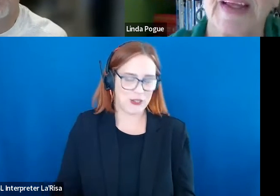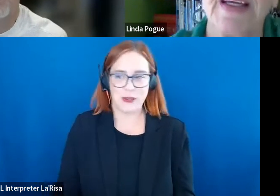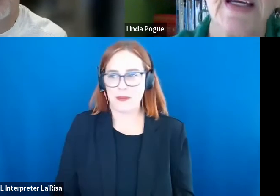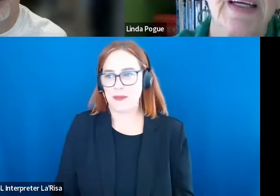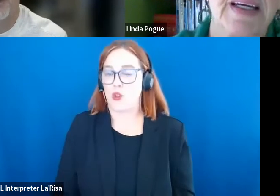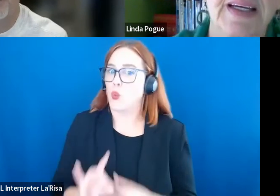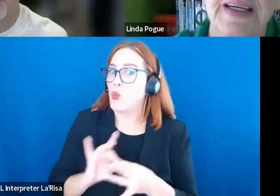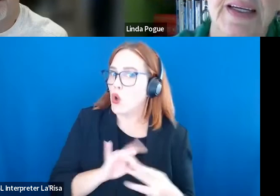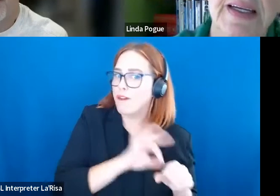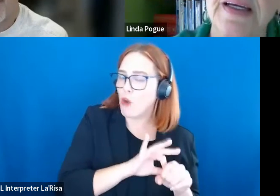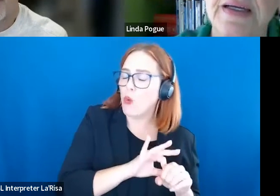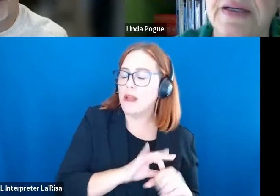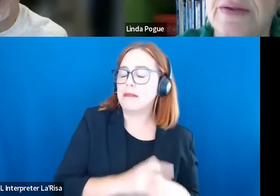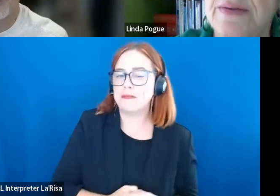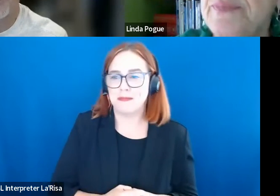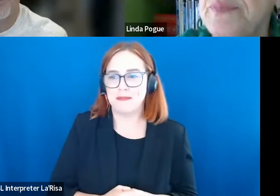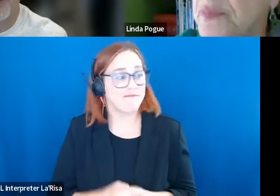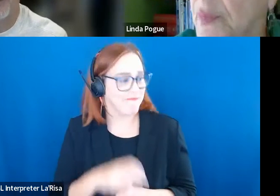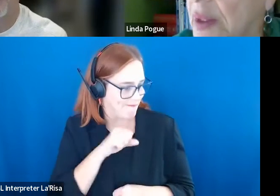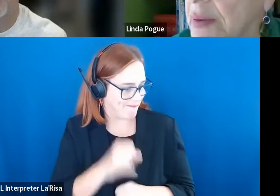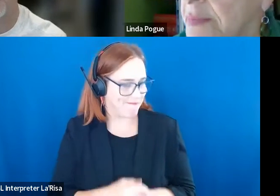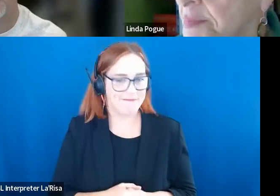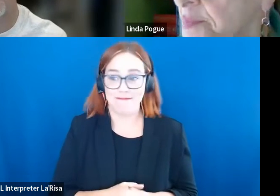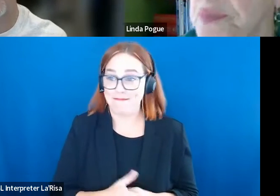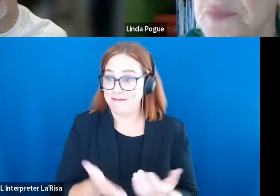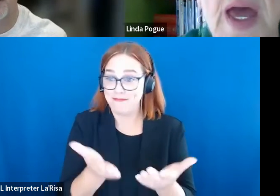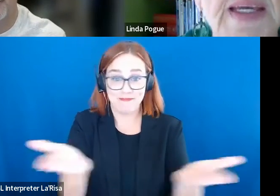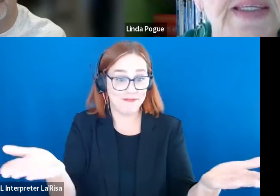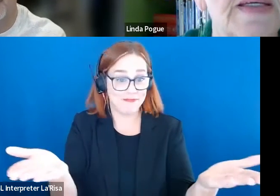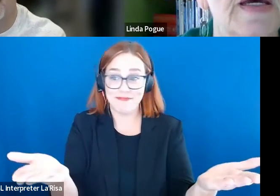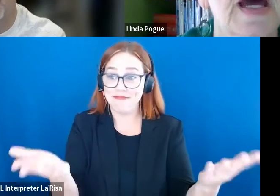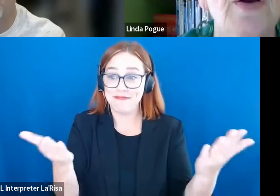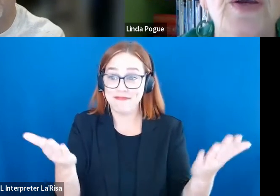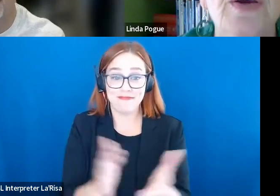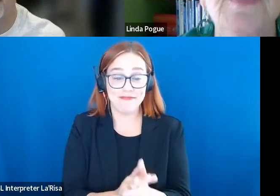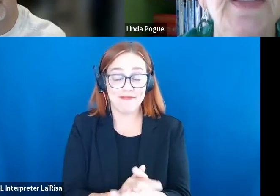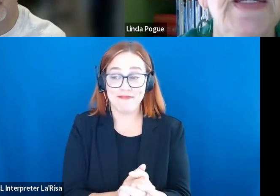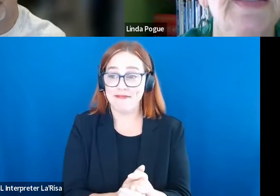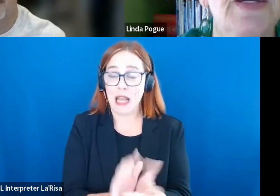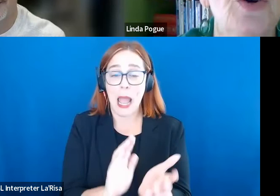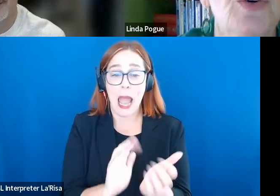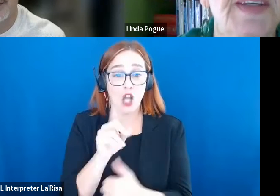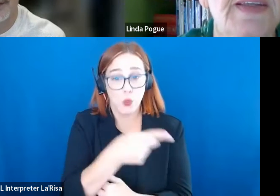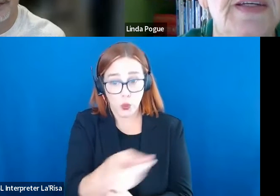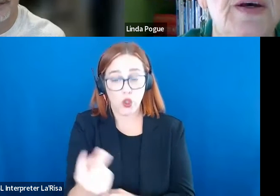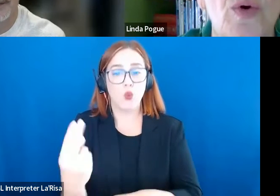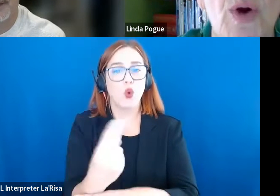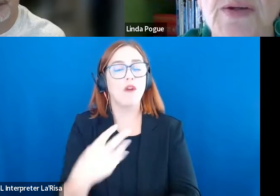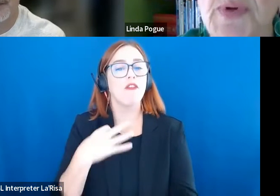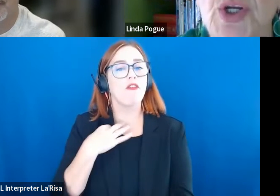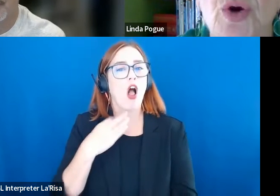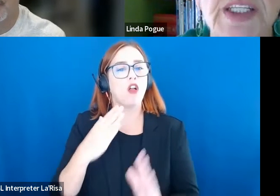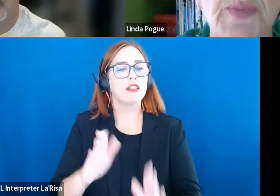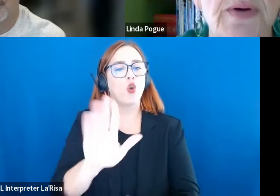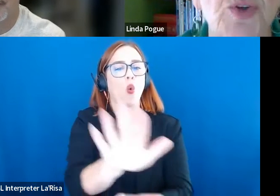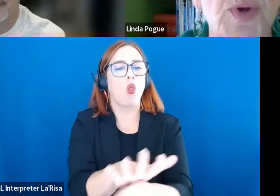yeah, so throwing it out to people. Yes. How do you use volunteers at your center, or how's